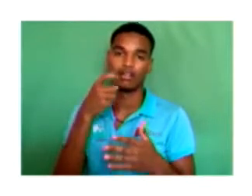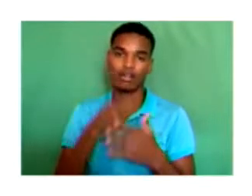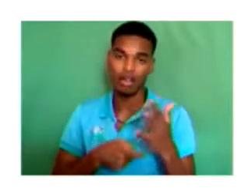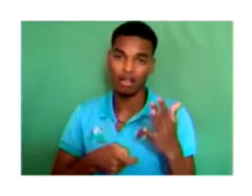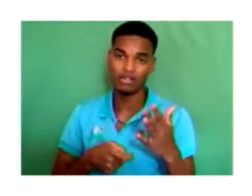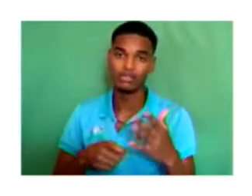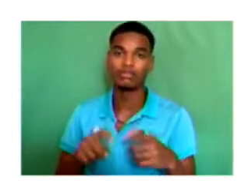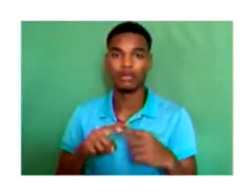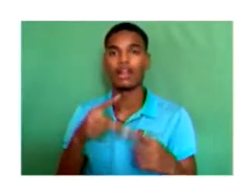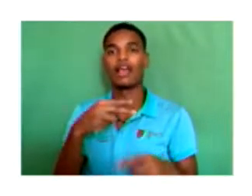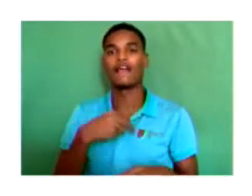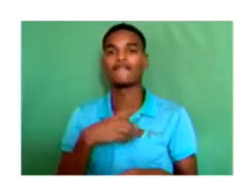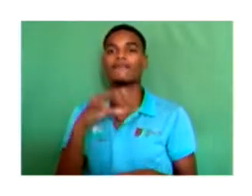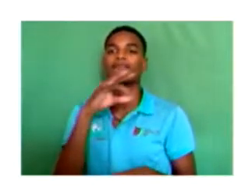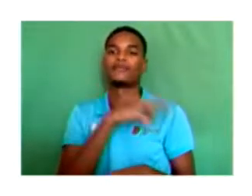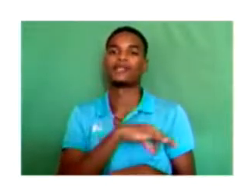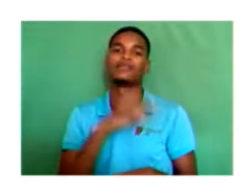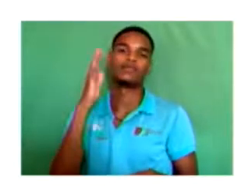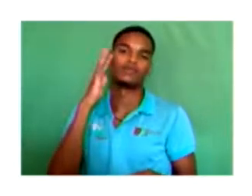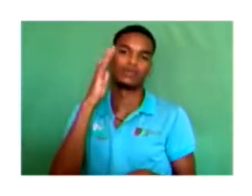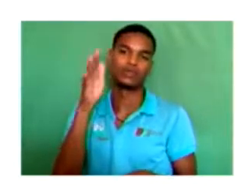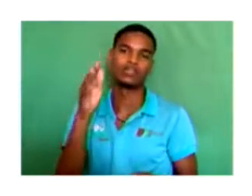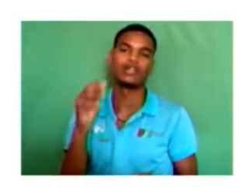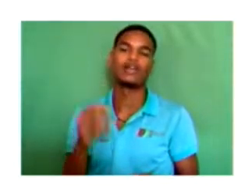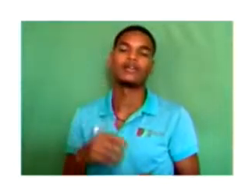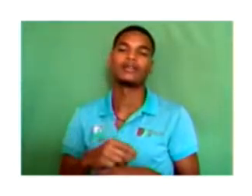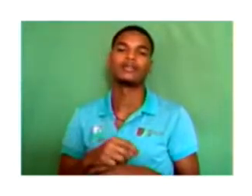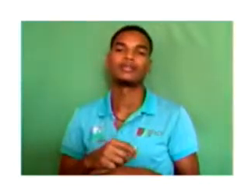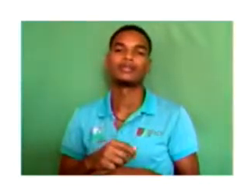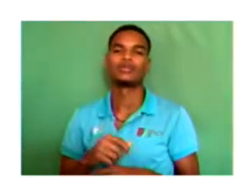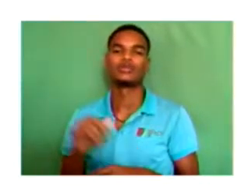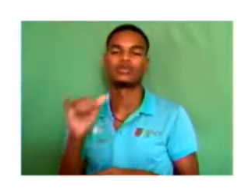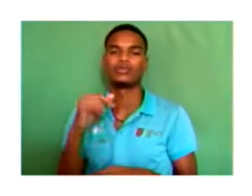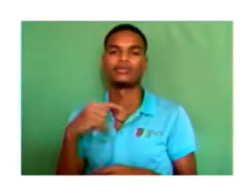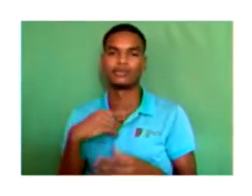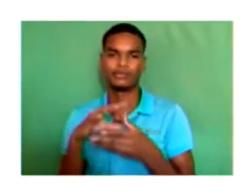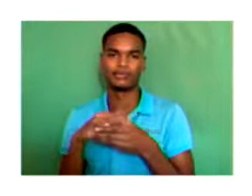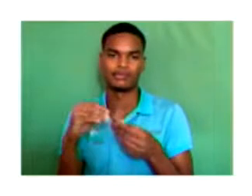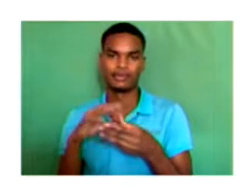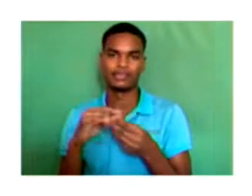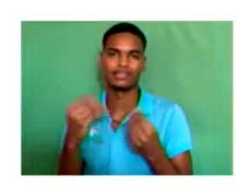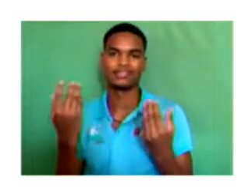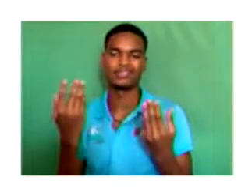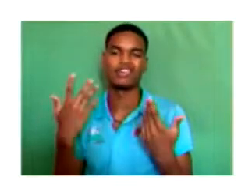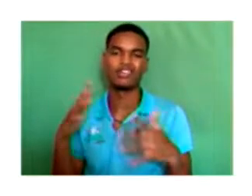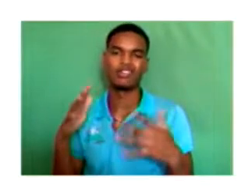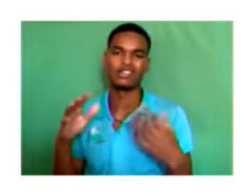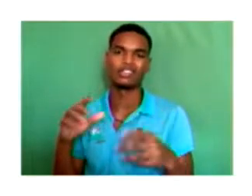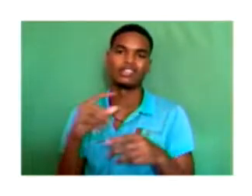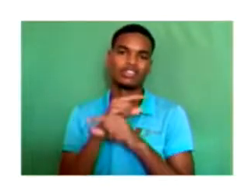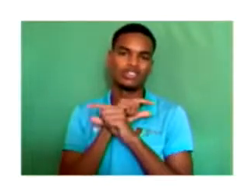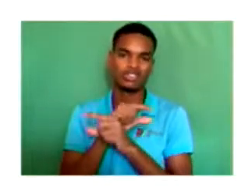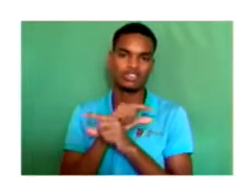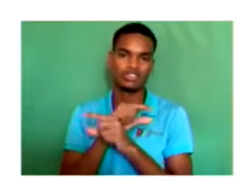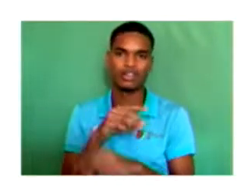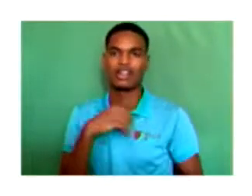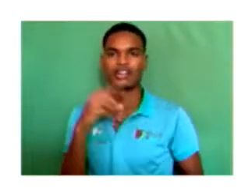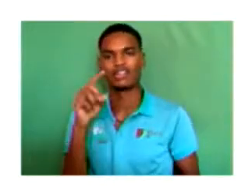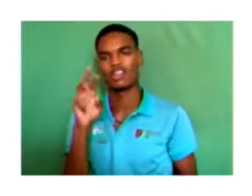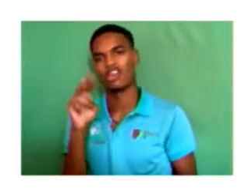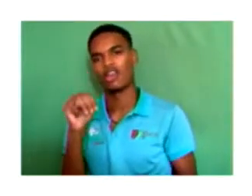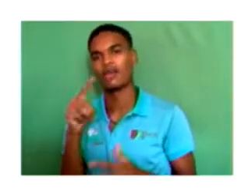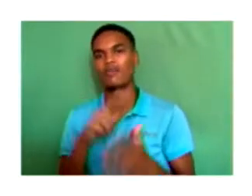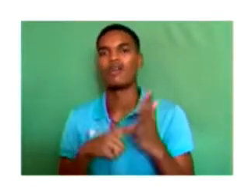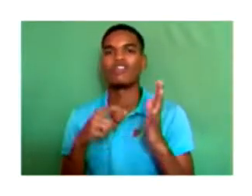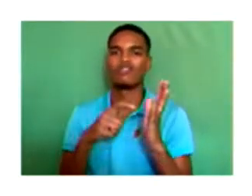needs to be a decision that needs to be made. Again, I've mentioned service security and DRM. What's the requirement there? Is it got to be supported in